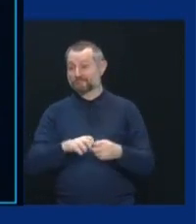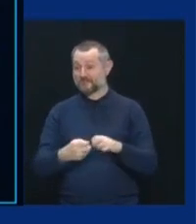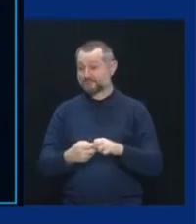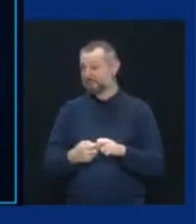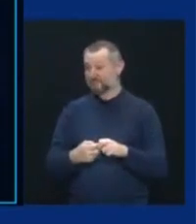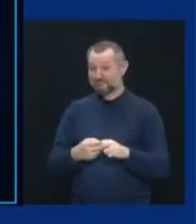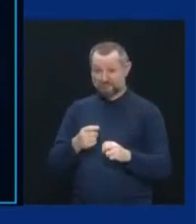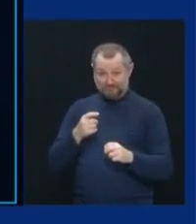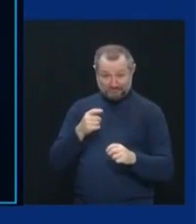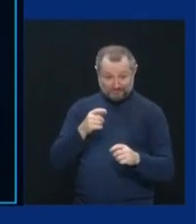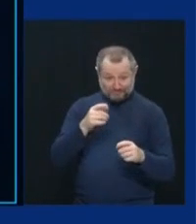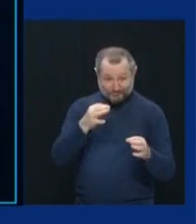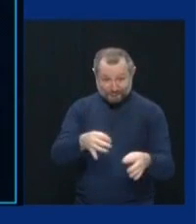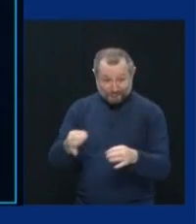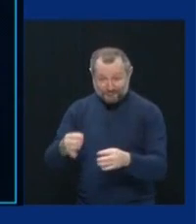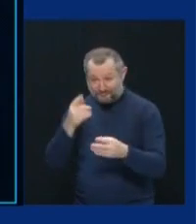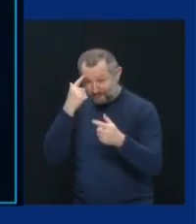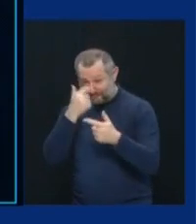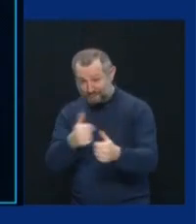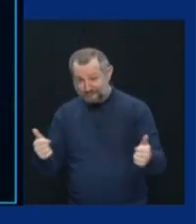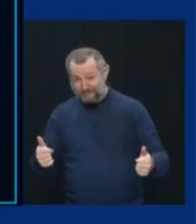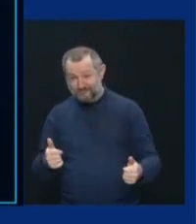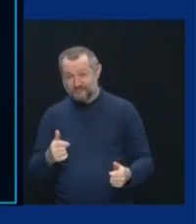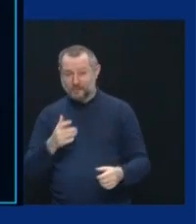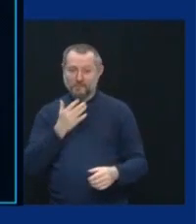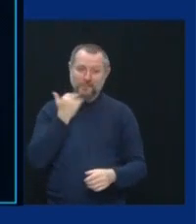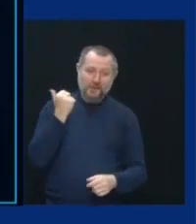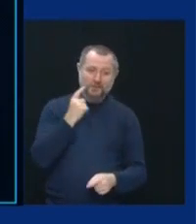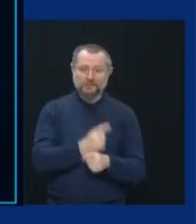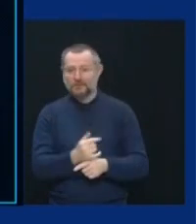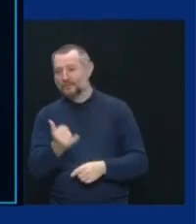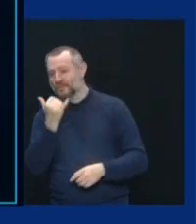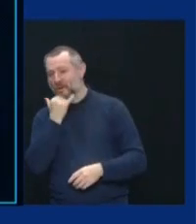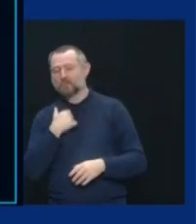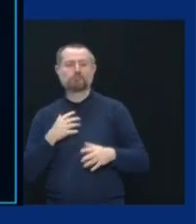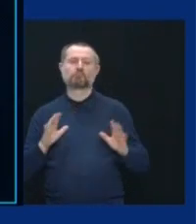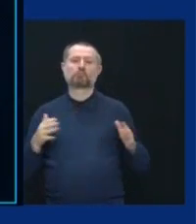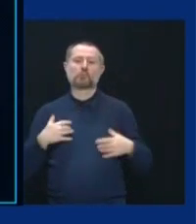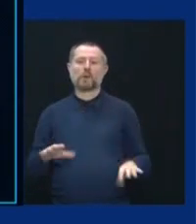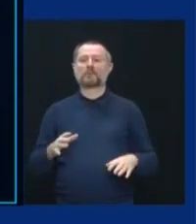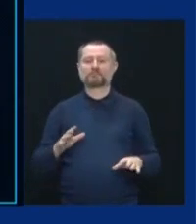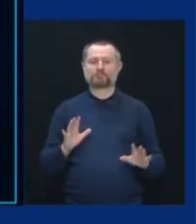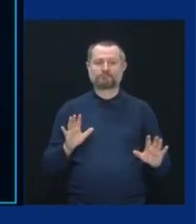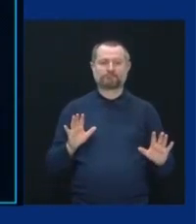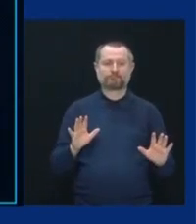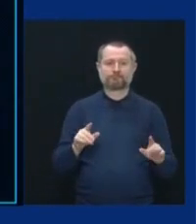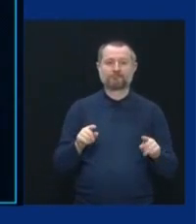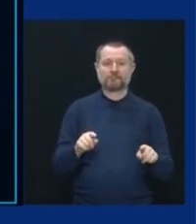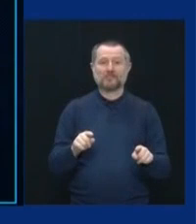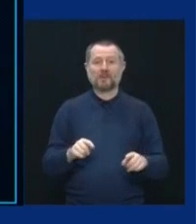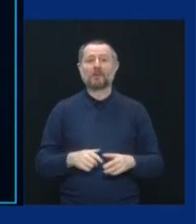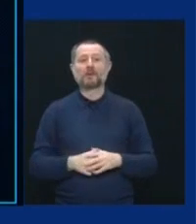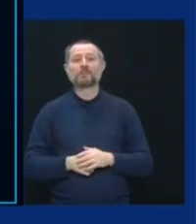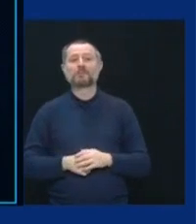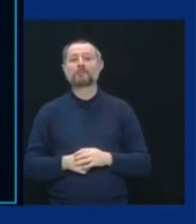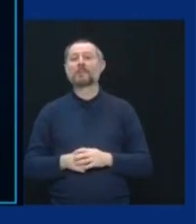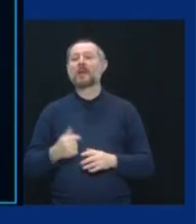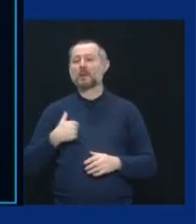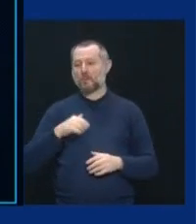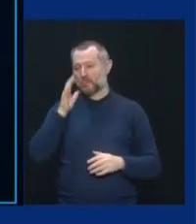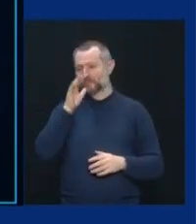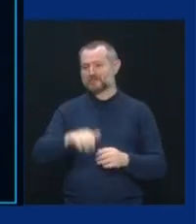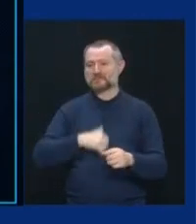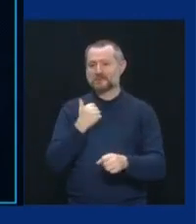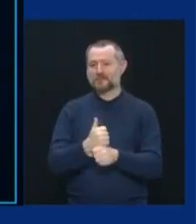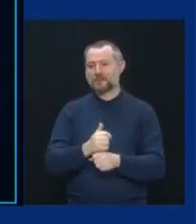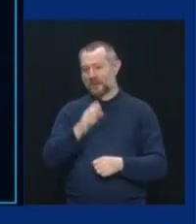to decide what's right, what's wrong. Let's learn these lessons. We have to implement hospital